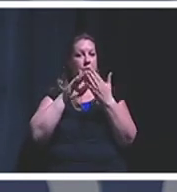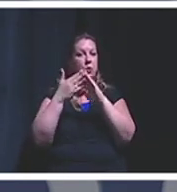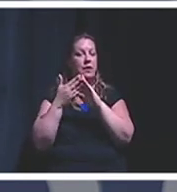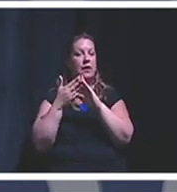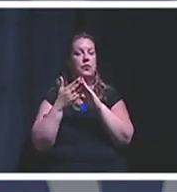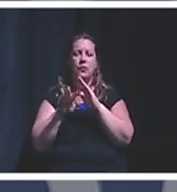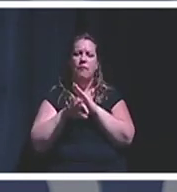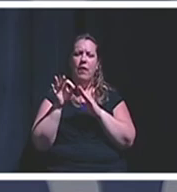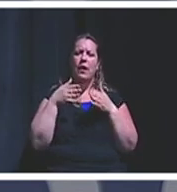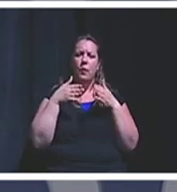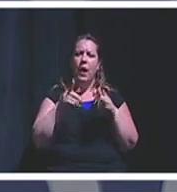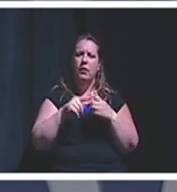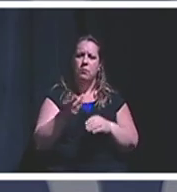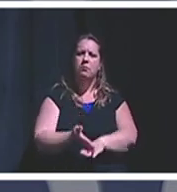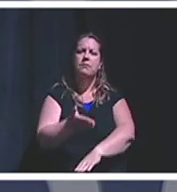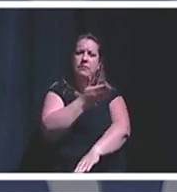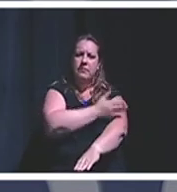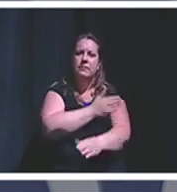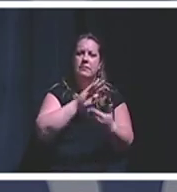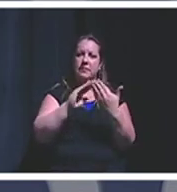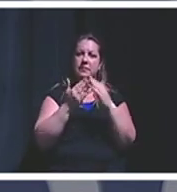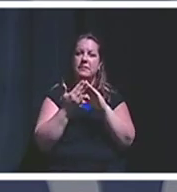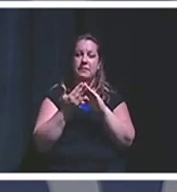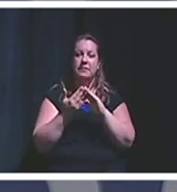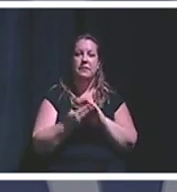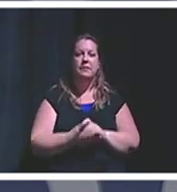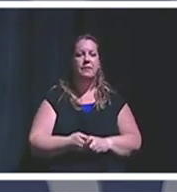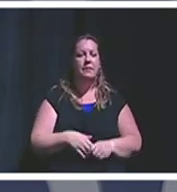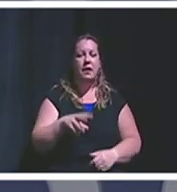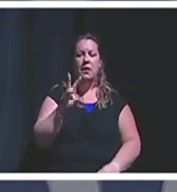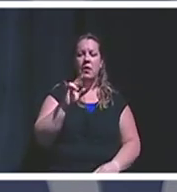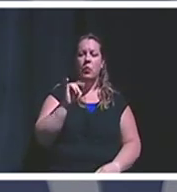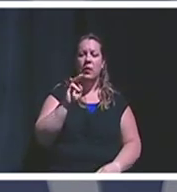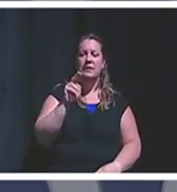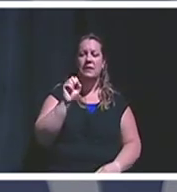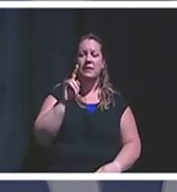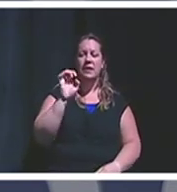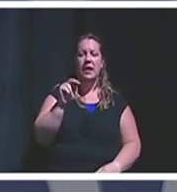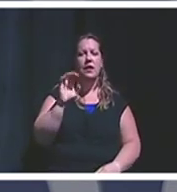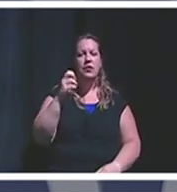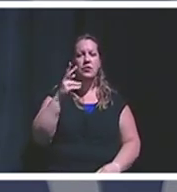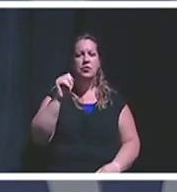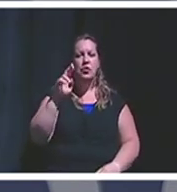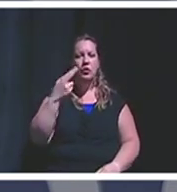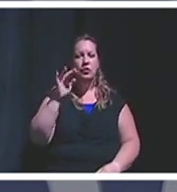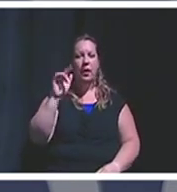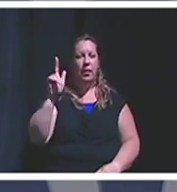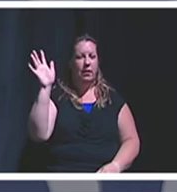a difference. Winston Churchill once gave a speech in which he said,